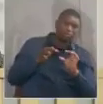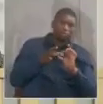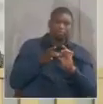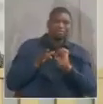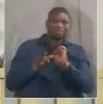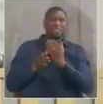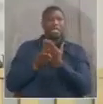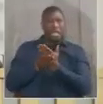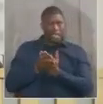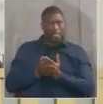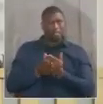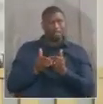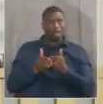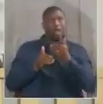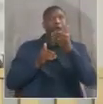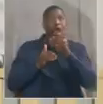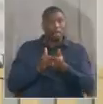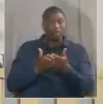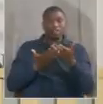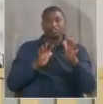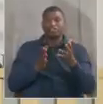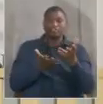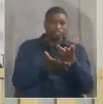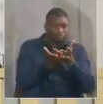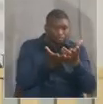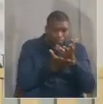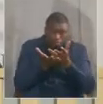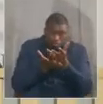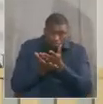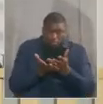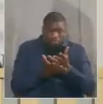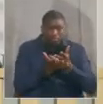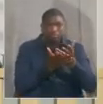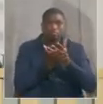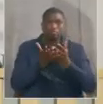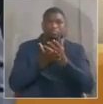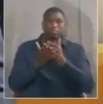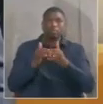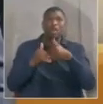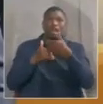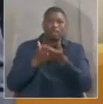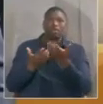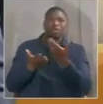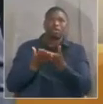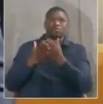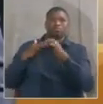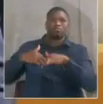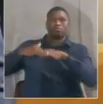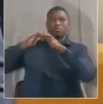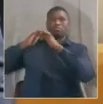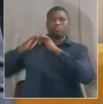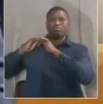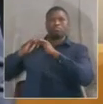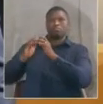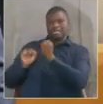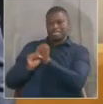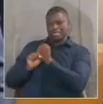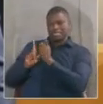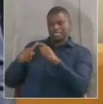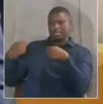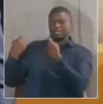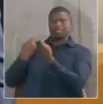And after all the engagements that then followed, the PKTT was